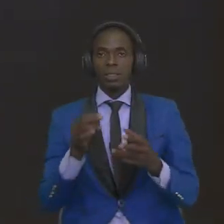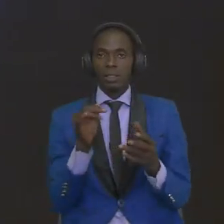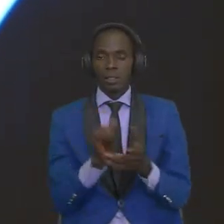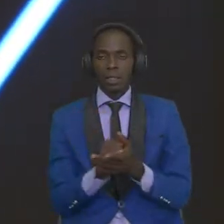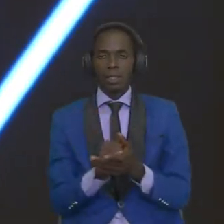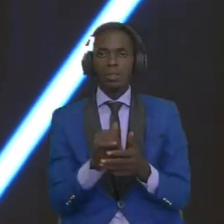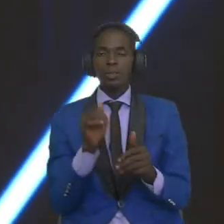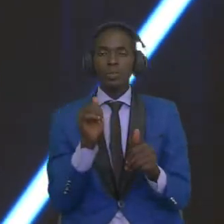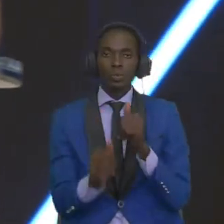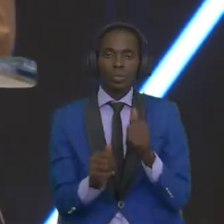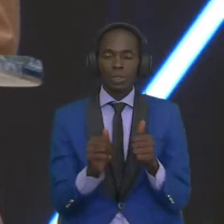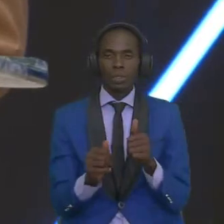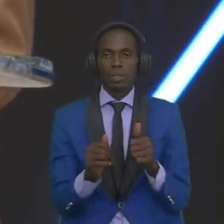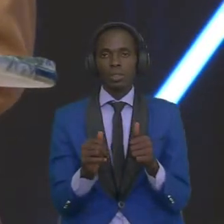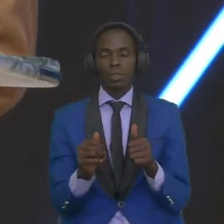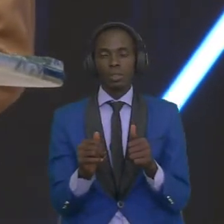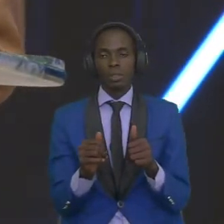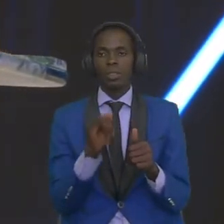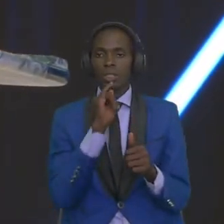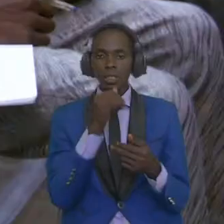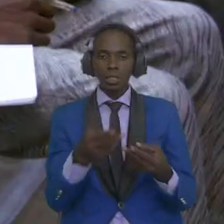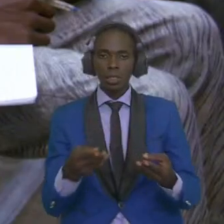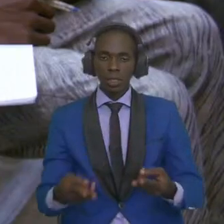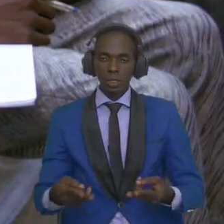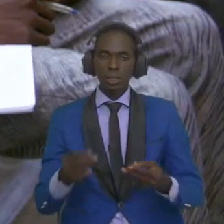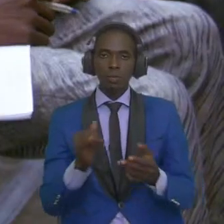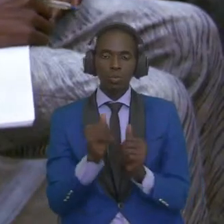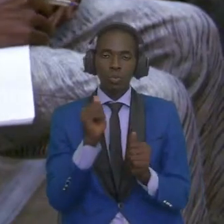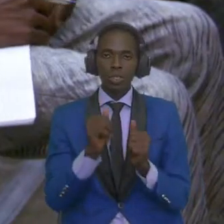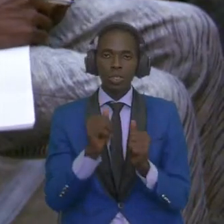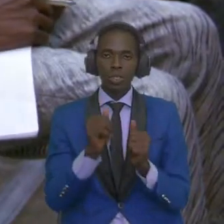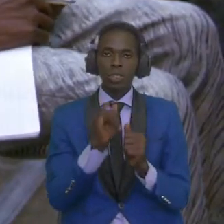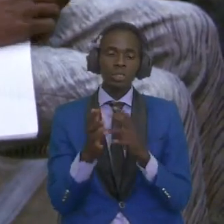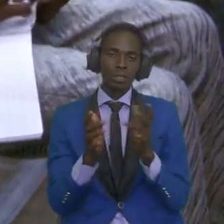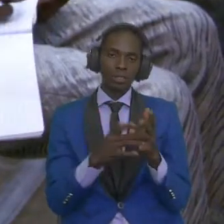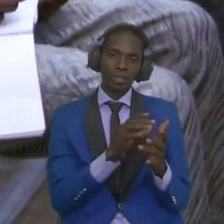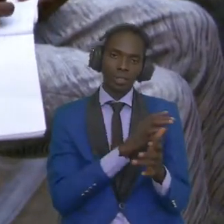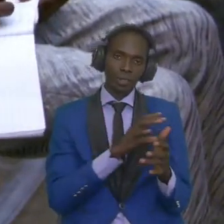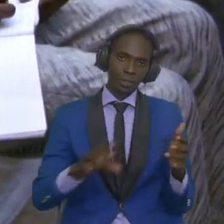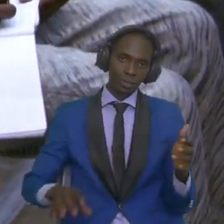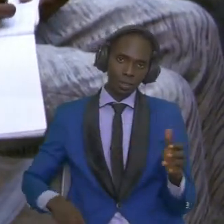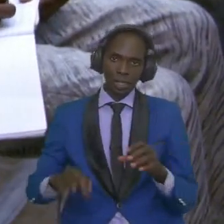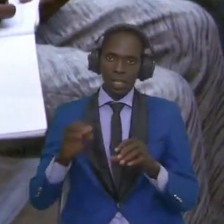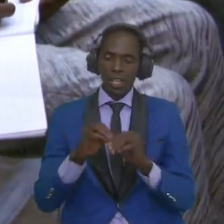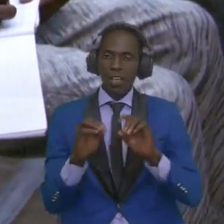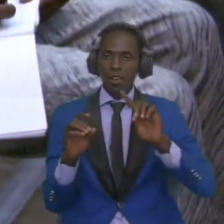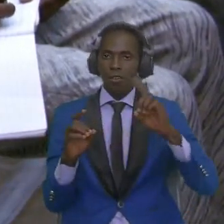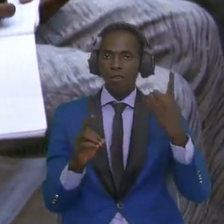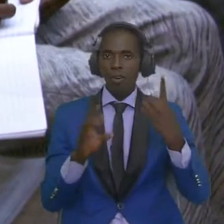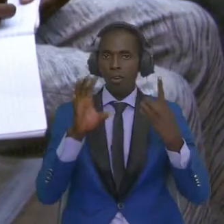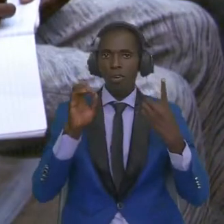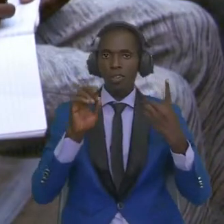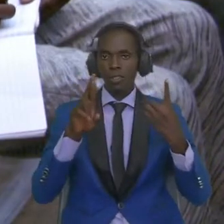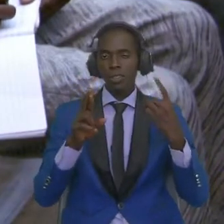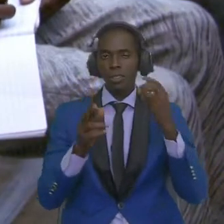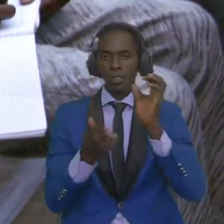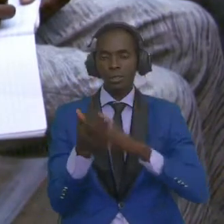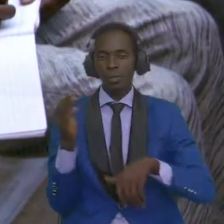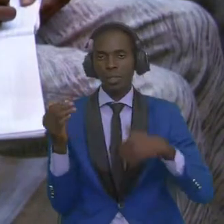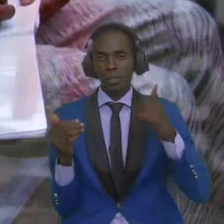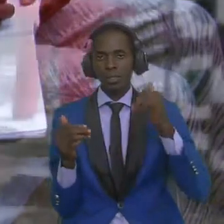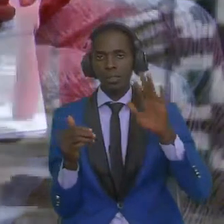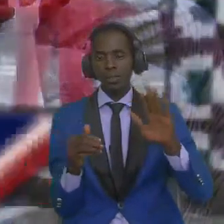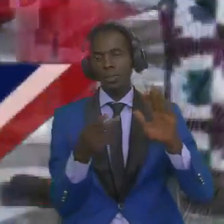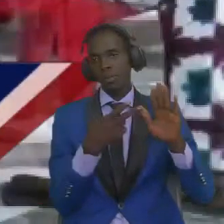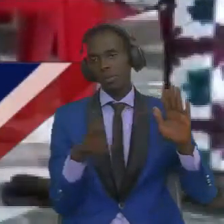is Jesus Christ. In chapter 15, 1 Corinthians chapter 15, verse 10,